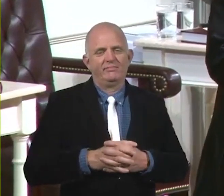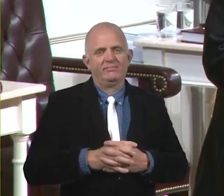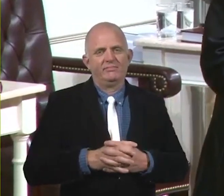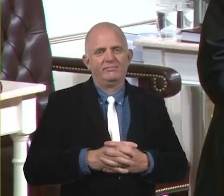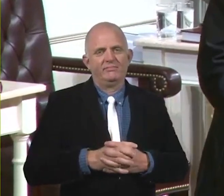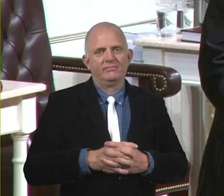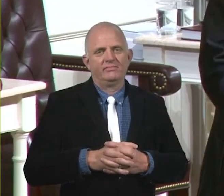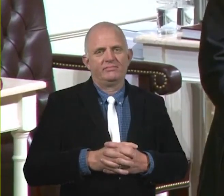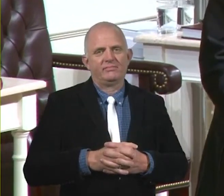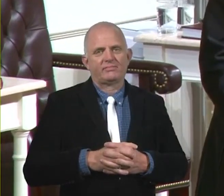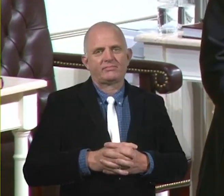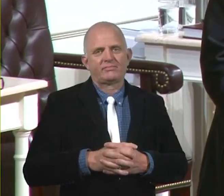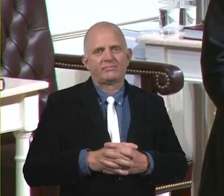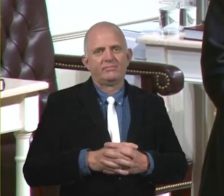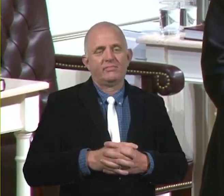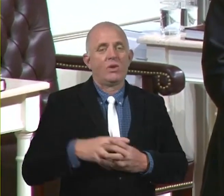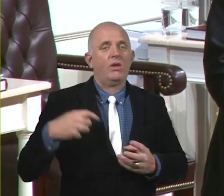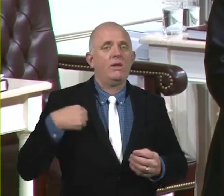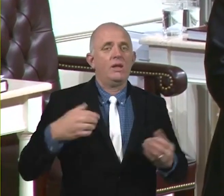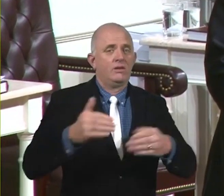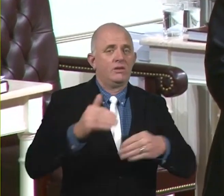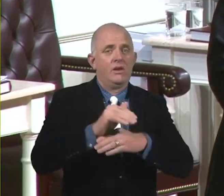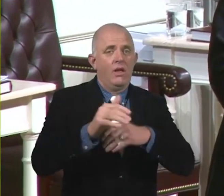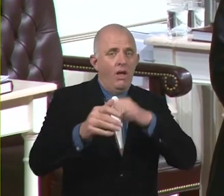You here tonight and saved,